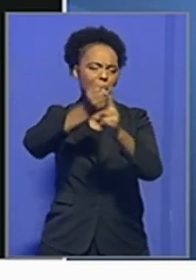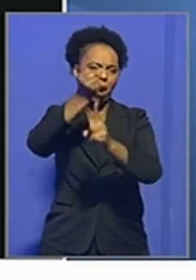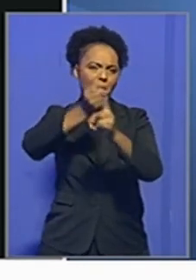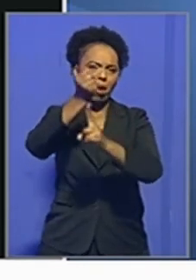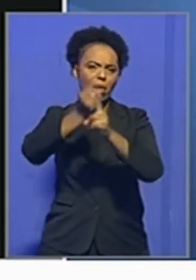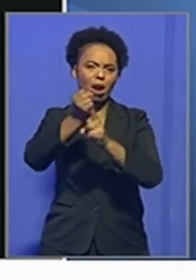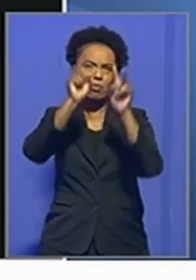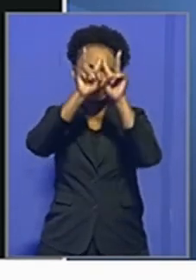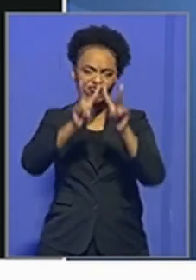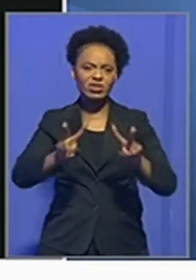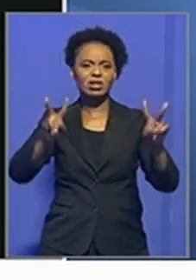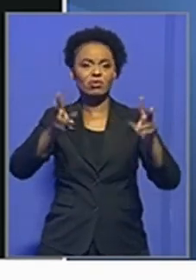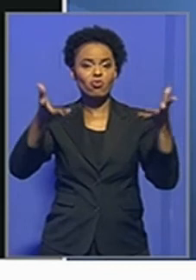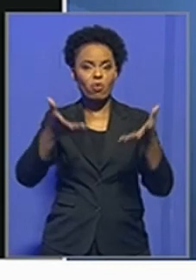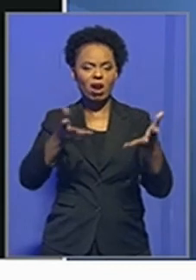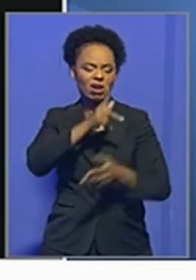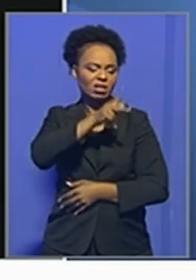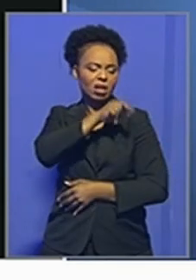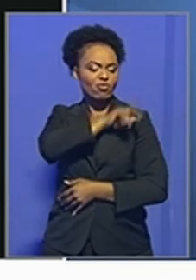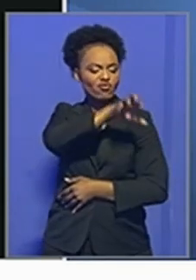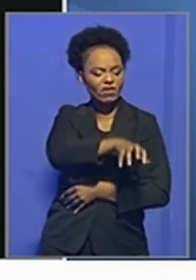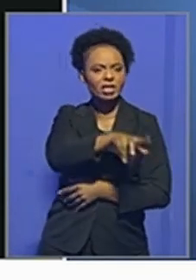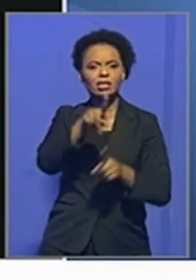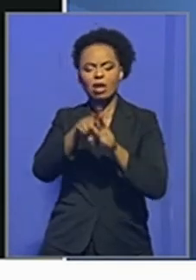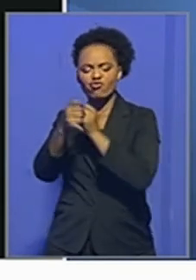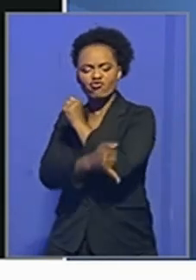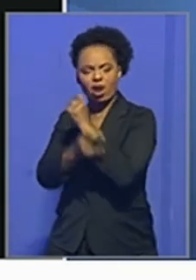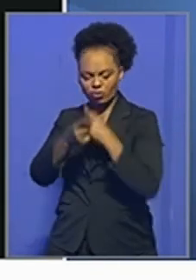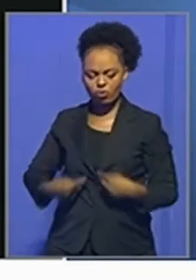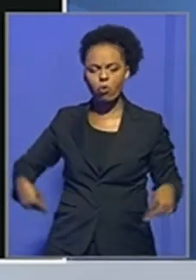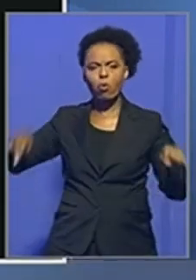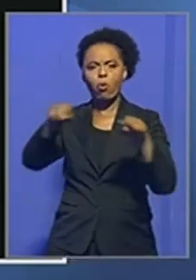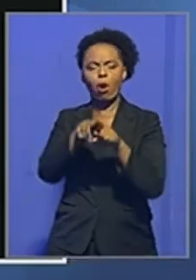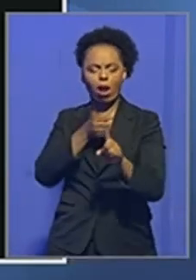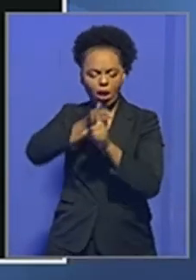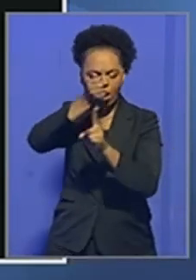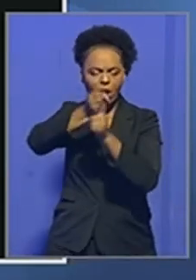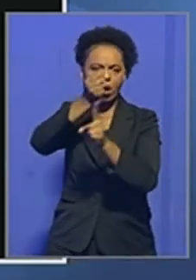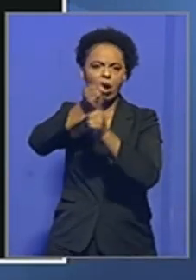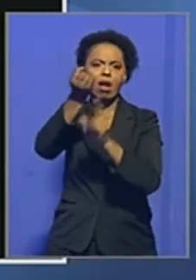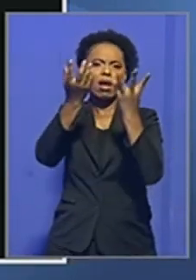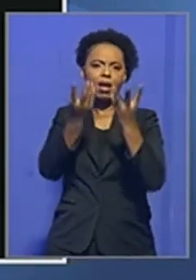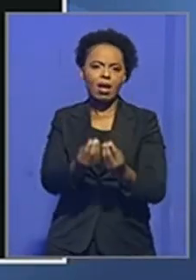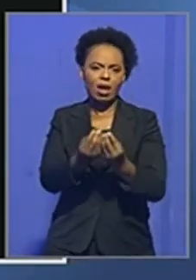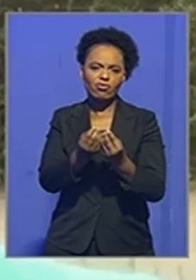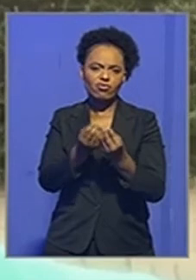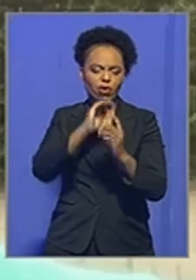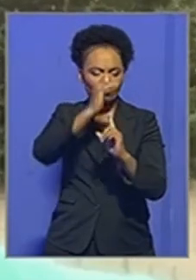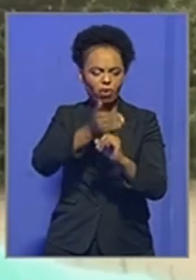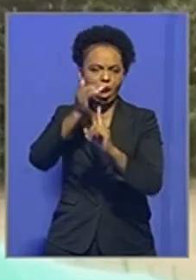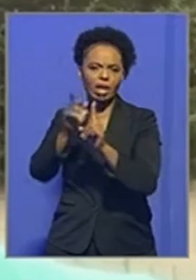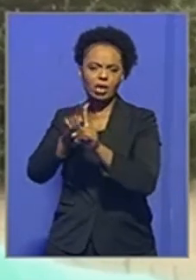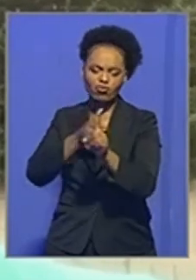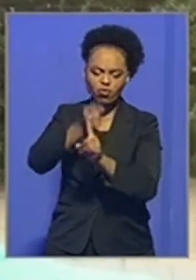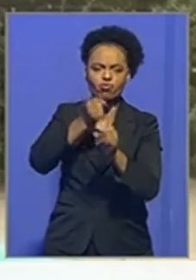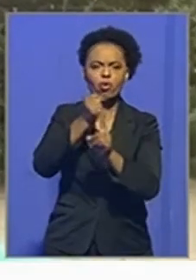and to the country. We know the prominent role the king played in preserving the Zulu culture. For His